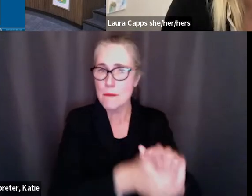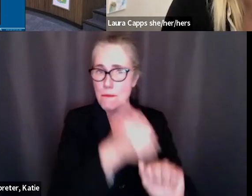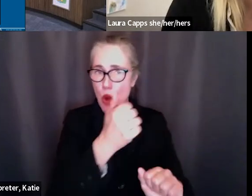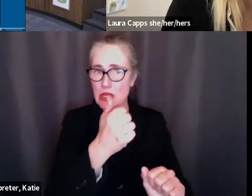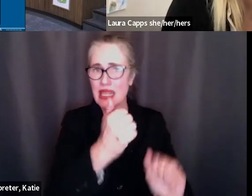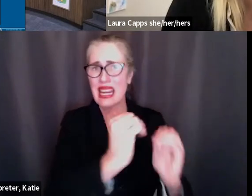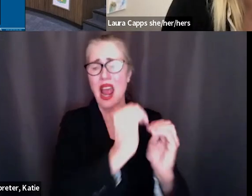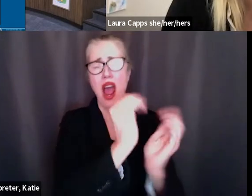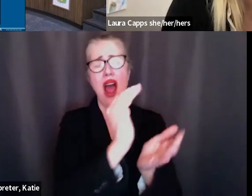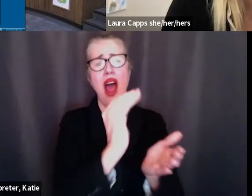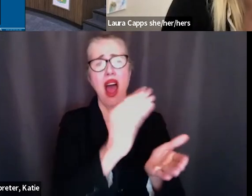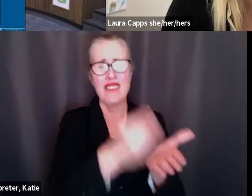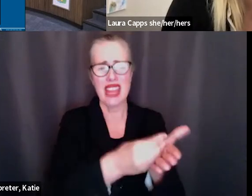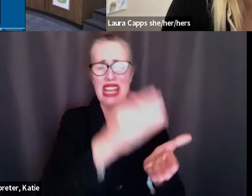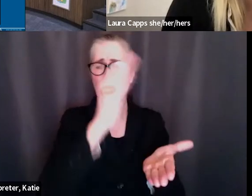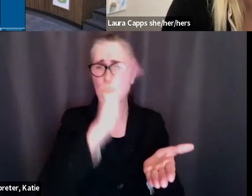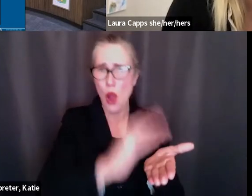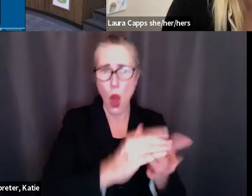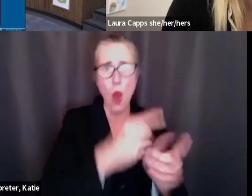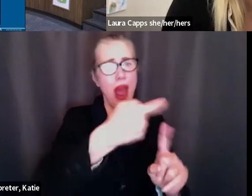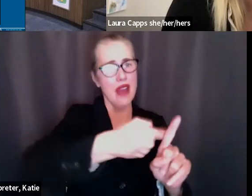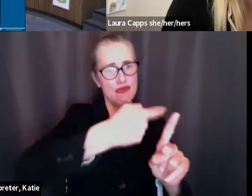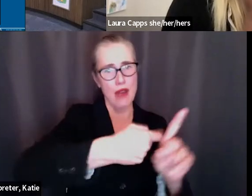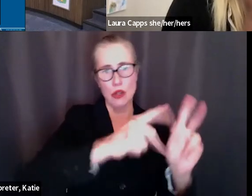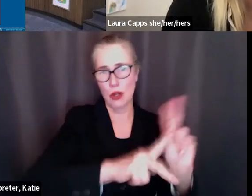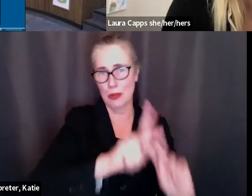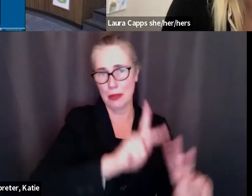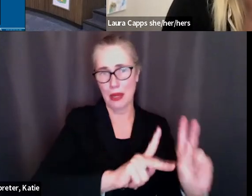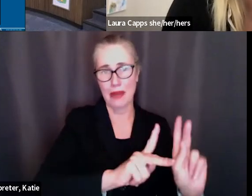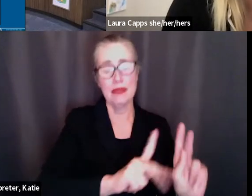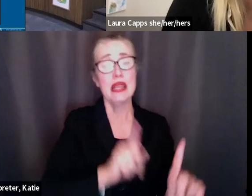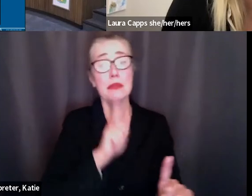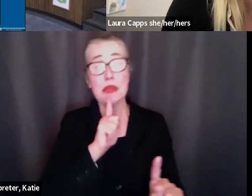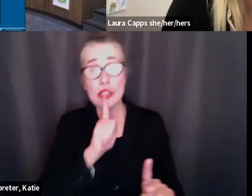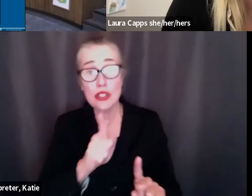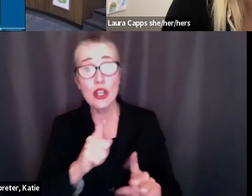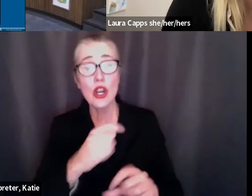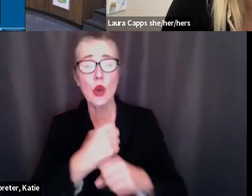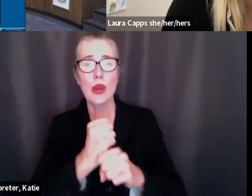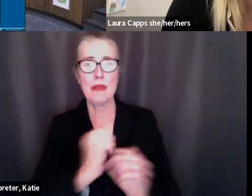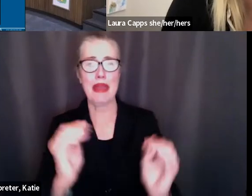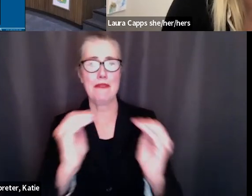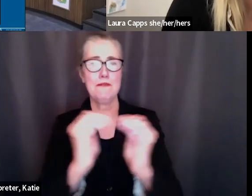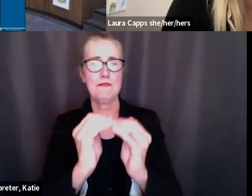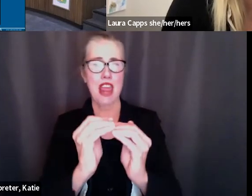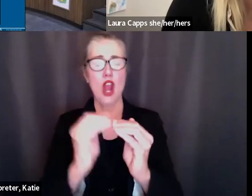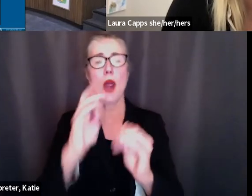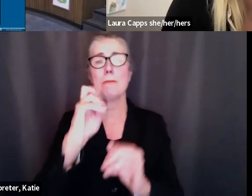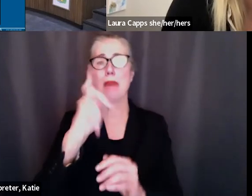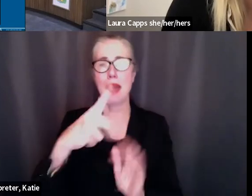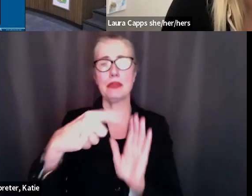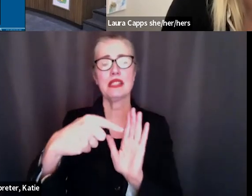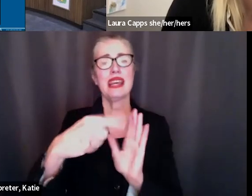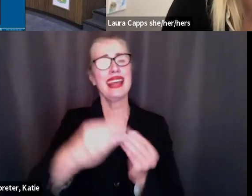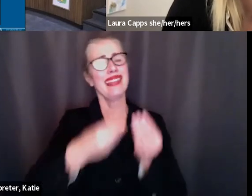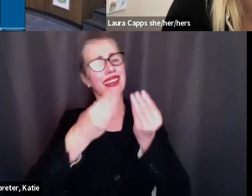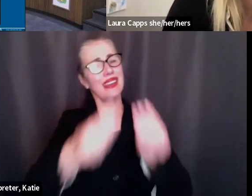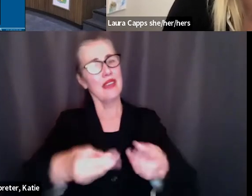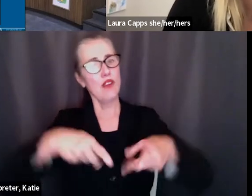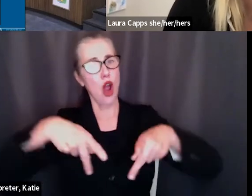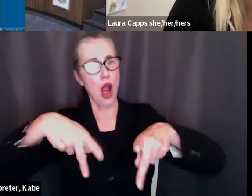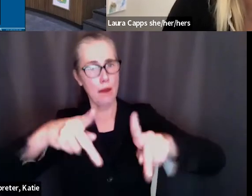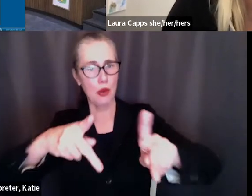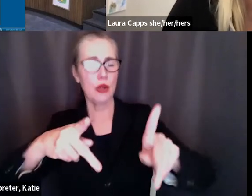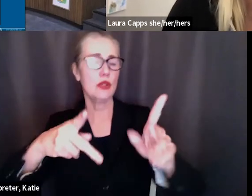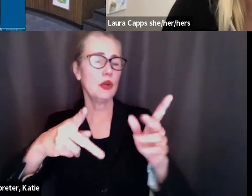low-income families and renters ultimately we need to ensure that we create fair and equitable maps that represent operative classes and their